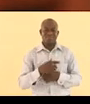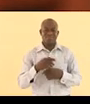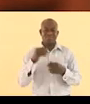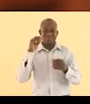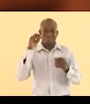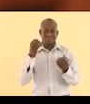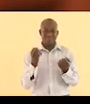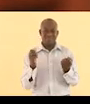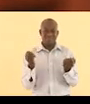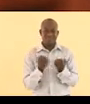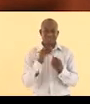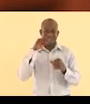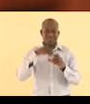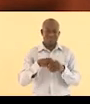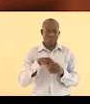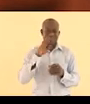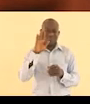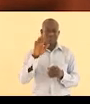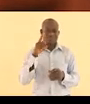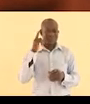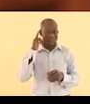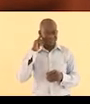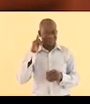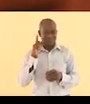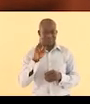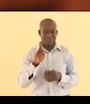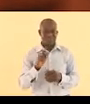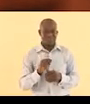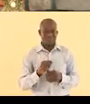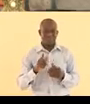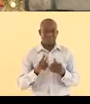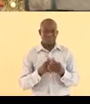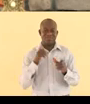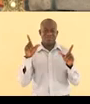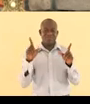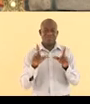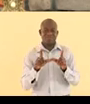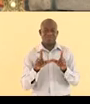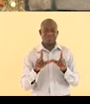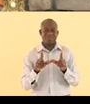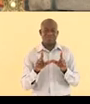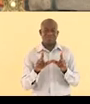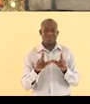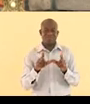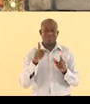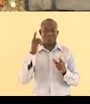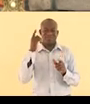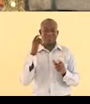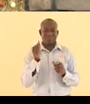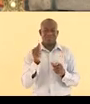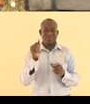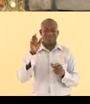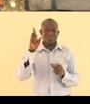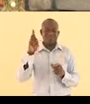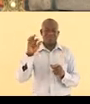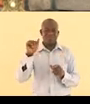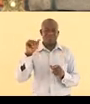today, even as you listen. One. The first level was